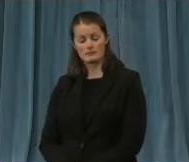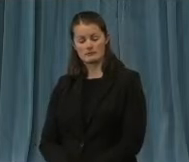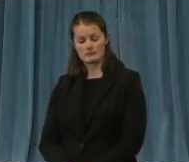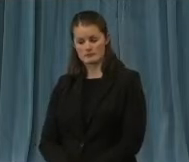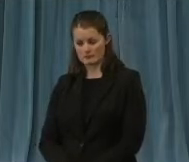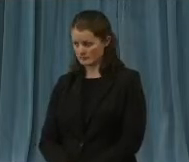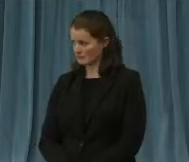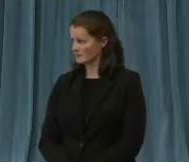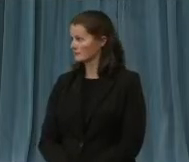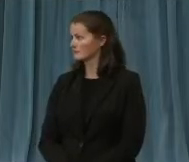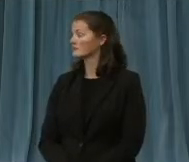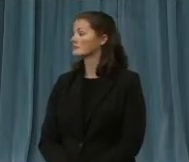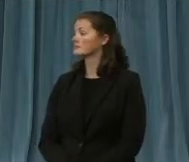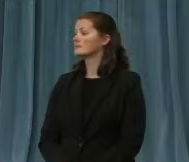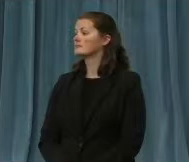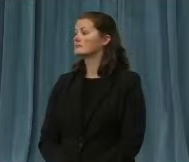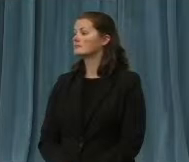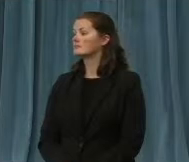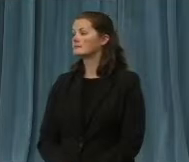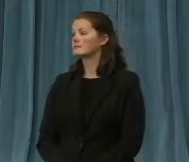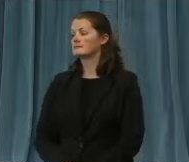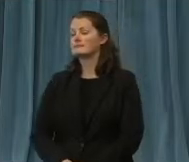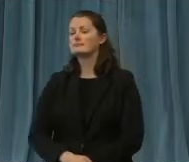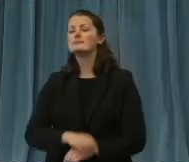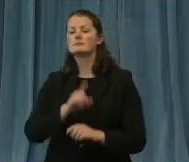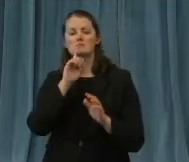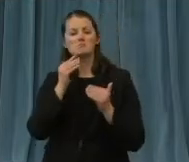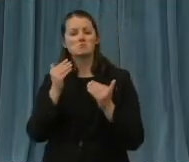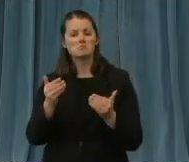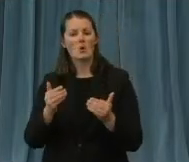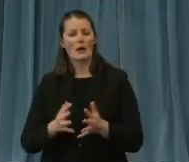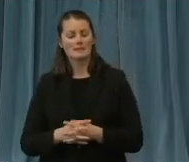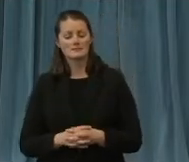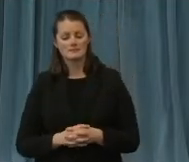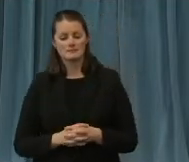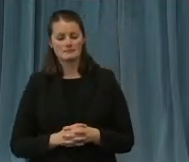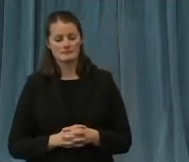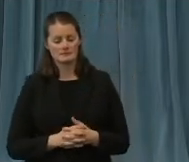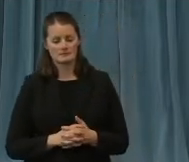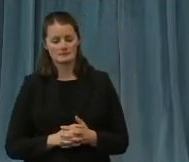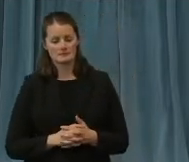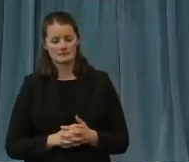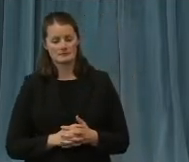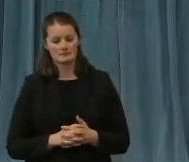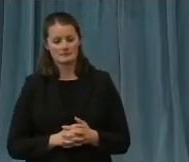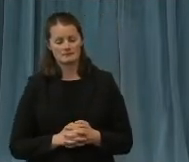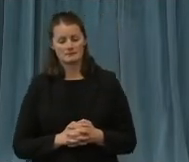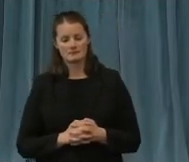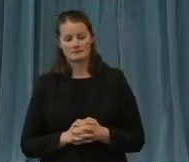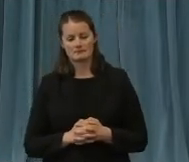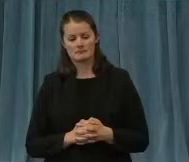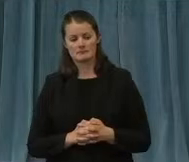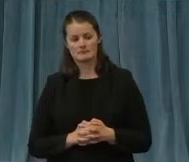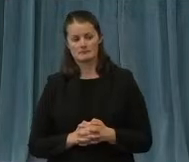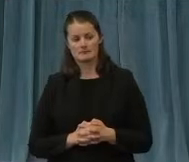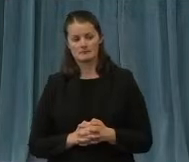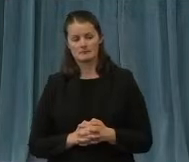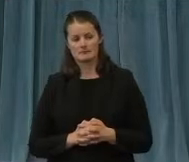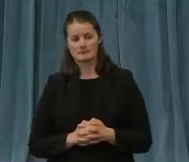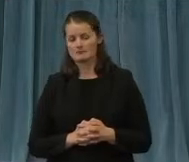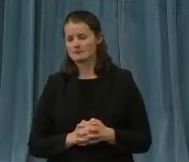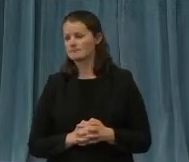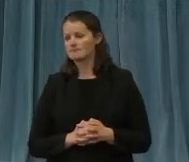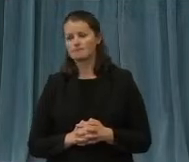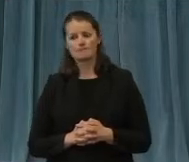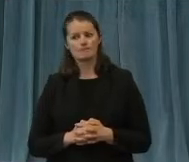Hi, can you hear me? Go ahead, we can hear you. I'm just going to go ahead and ask my question on kind of a delay. I wanted to check in and see if there had